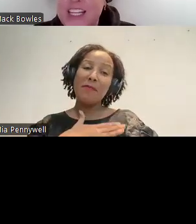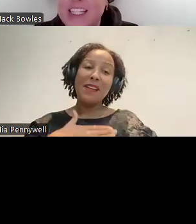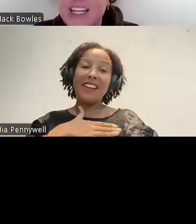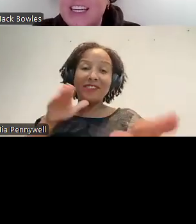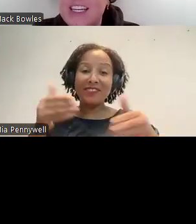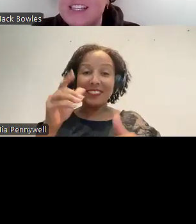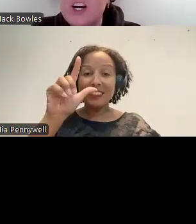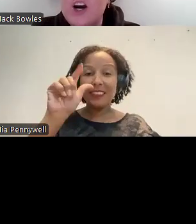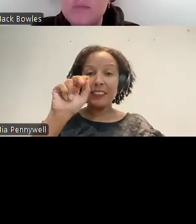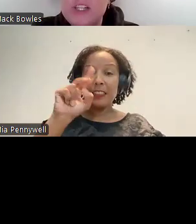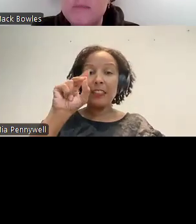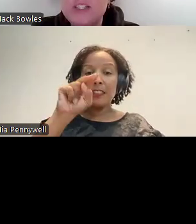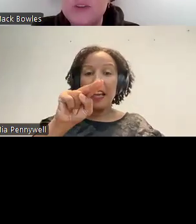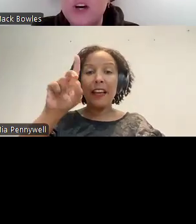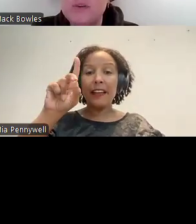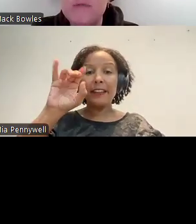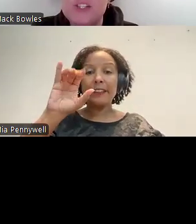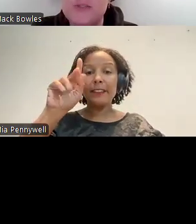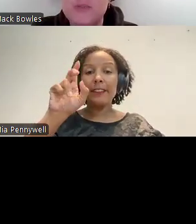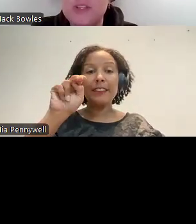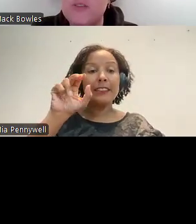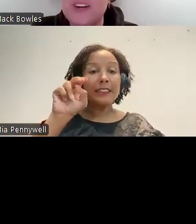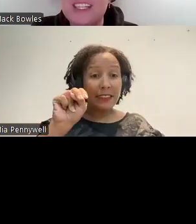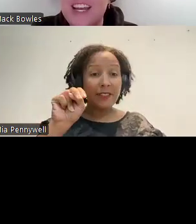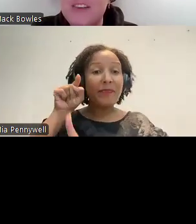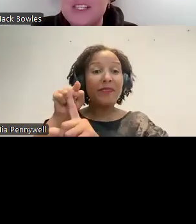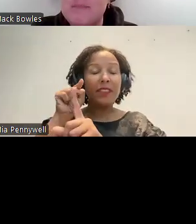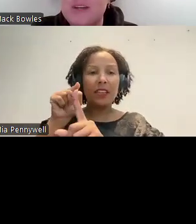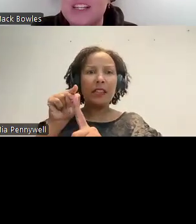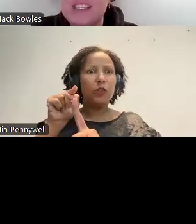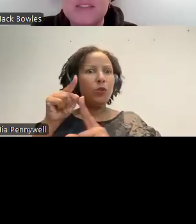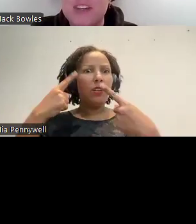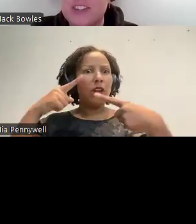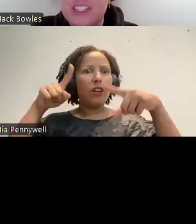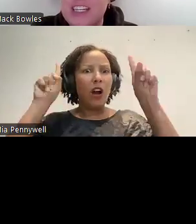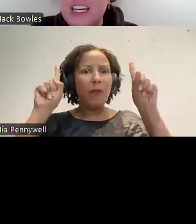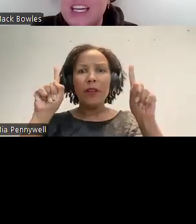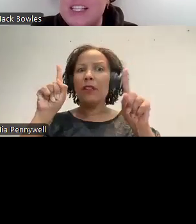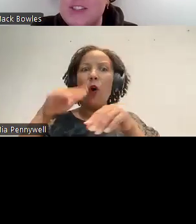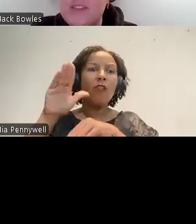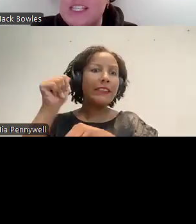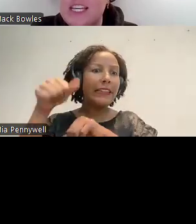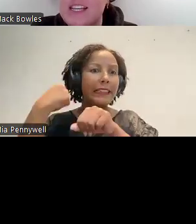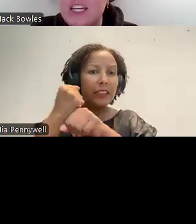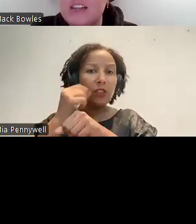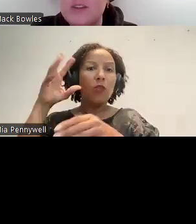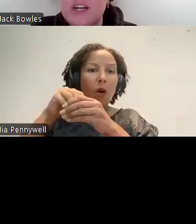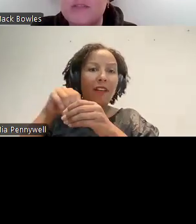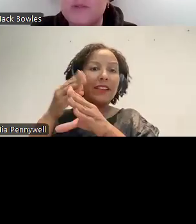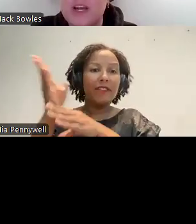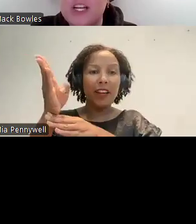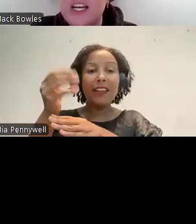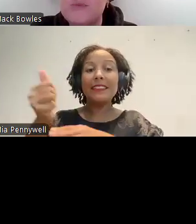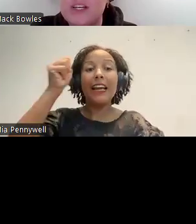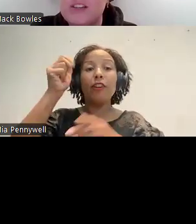Dickeson. Landon is an accomplished mental health professional with over a decade of experience in the field. He serves as the executive